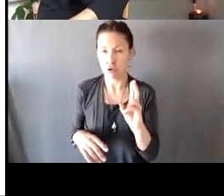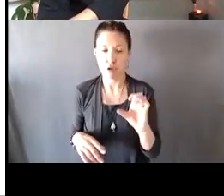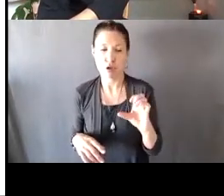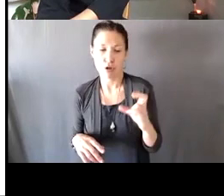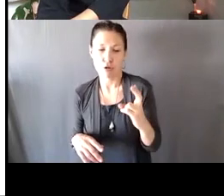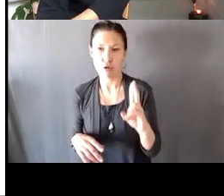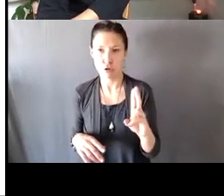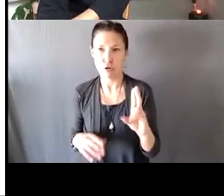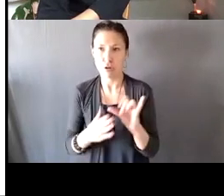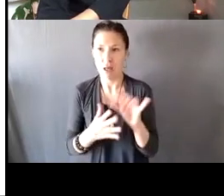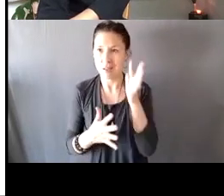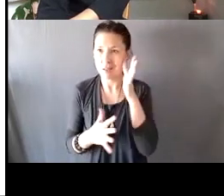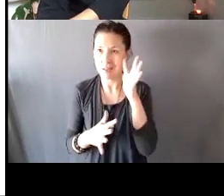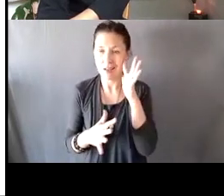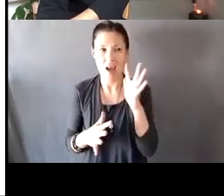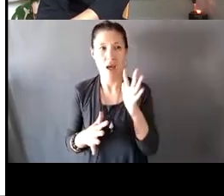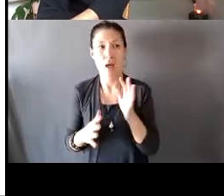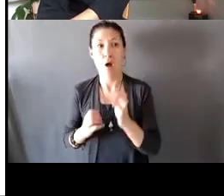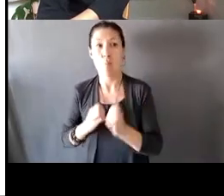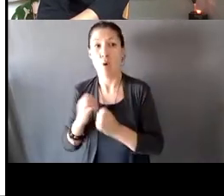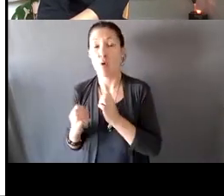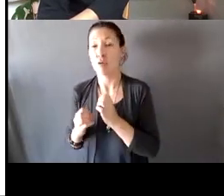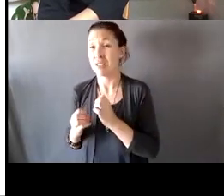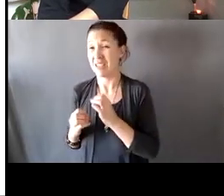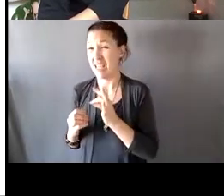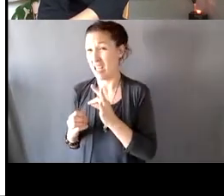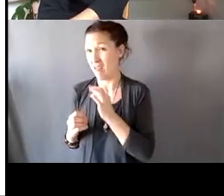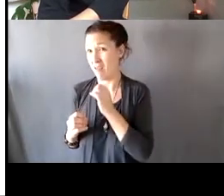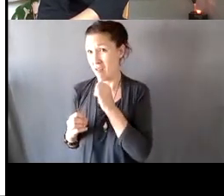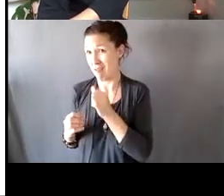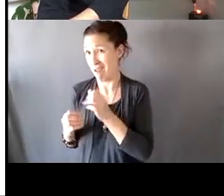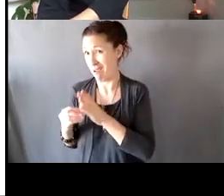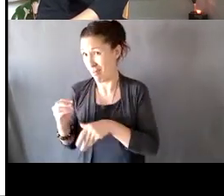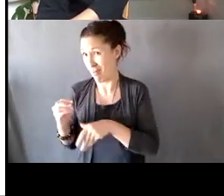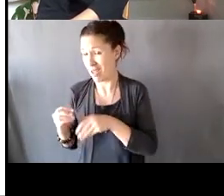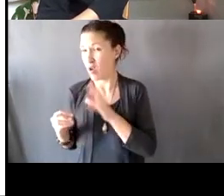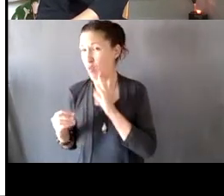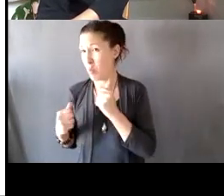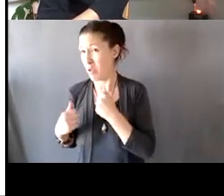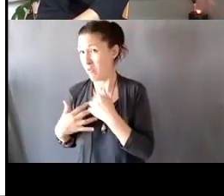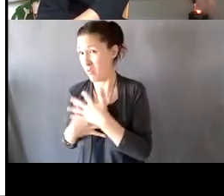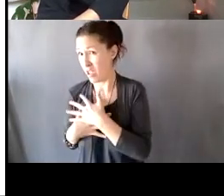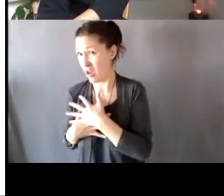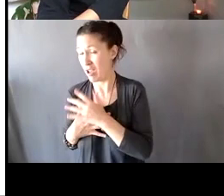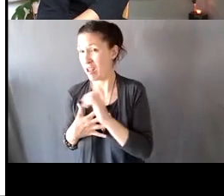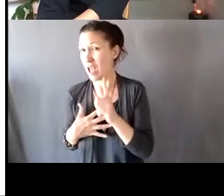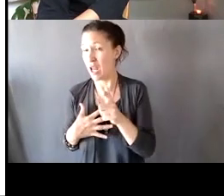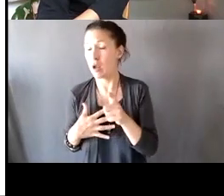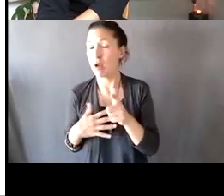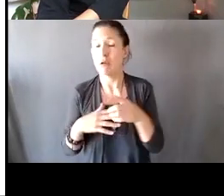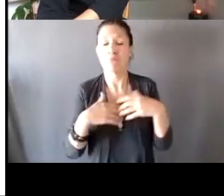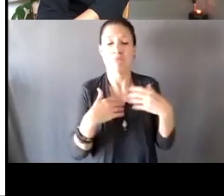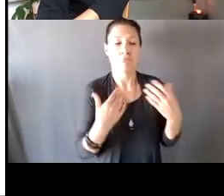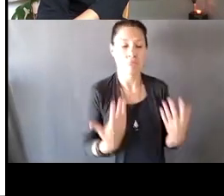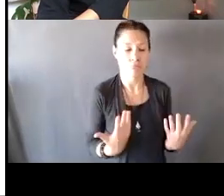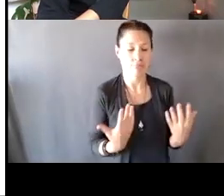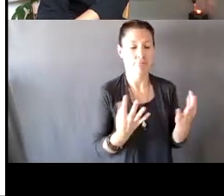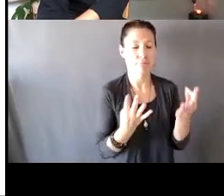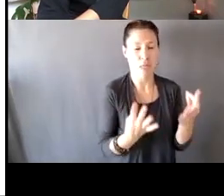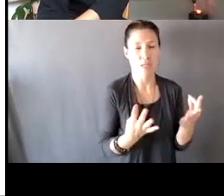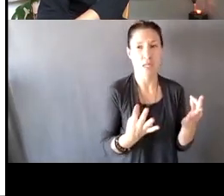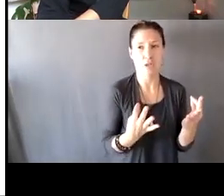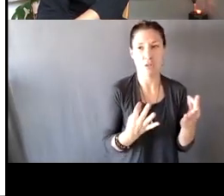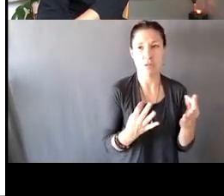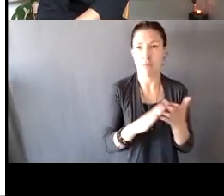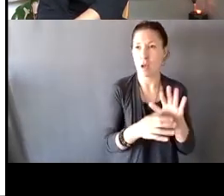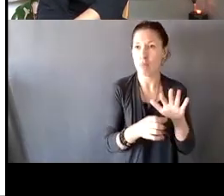here are fear, which then when it is complete is meditation. And the kidneys are associated to